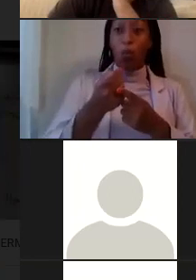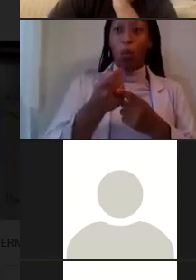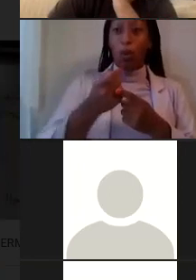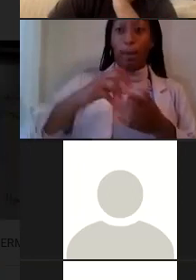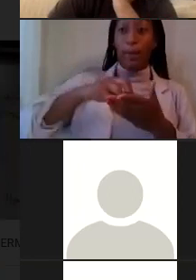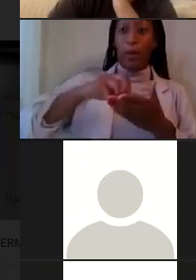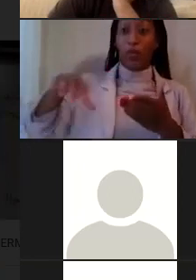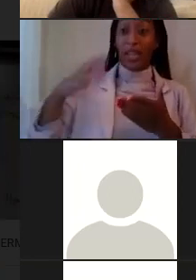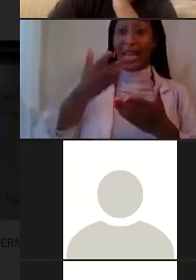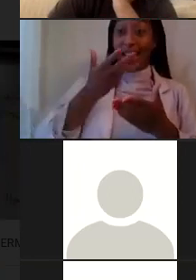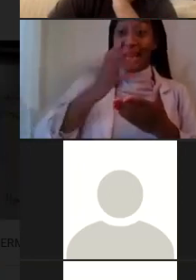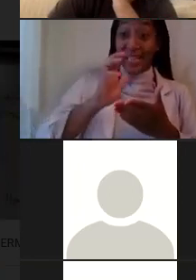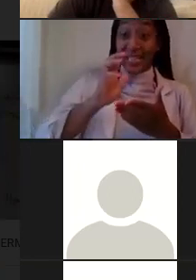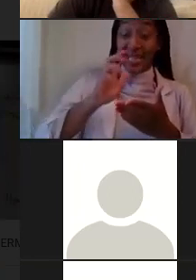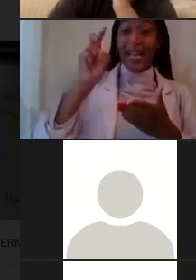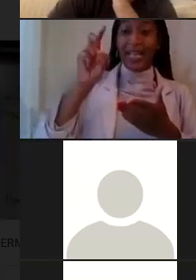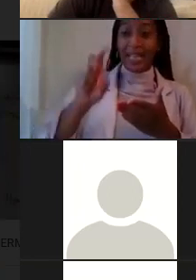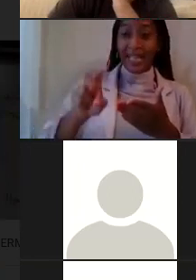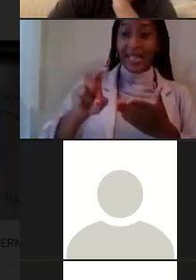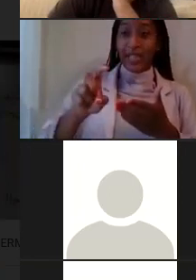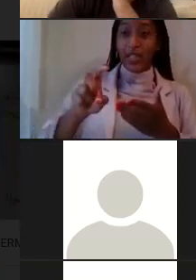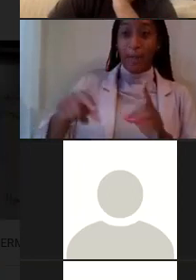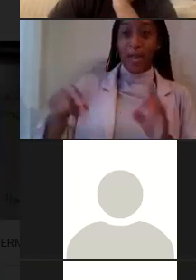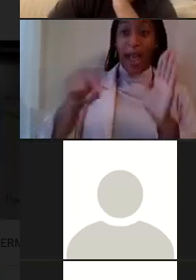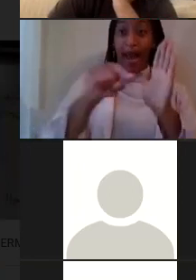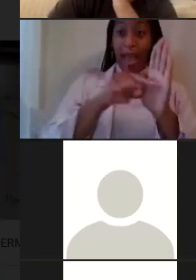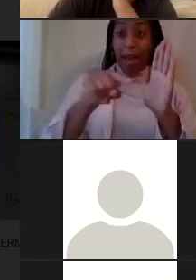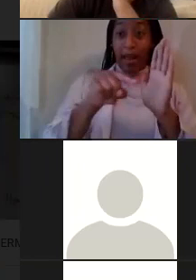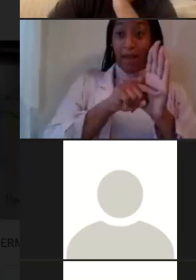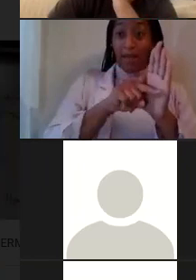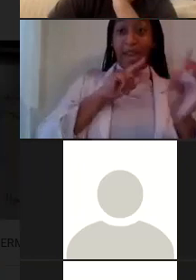your Q has to be positive.